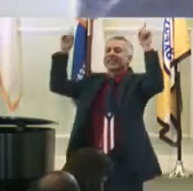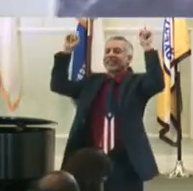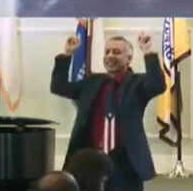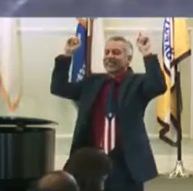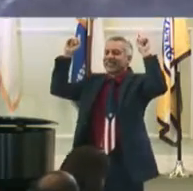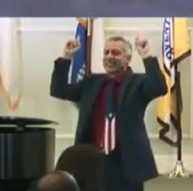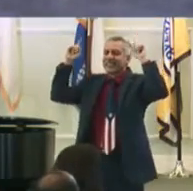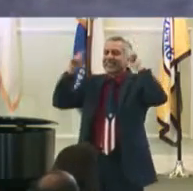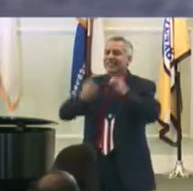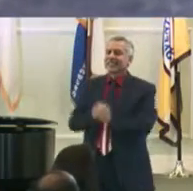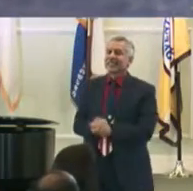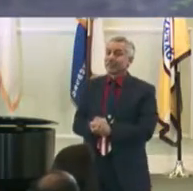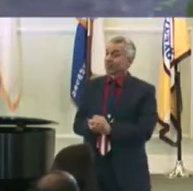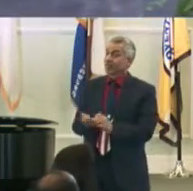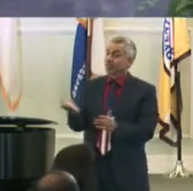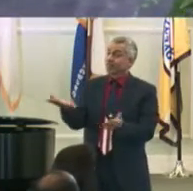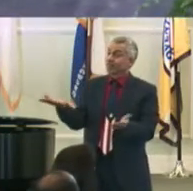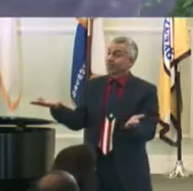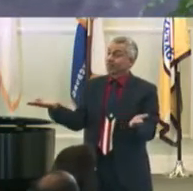It's up to you, I guess.